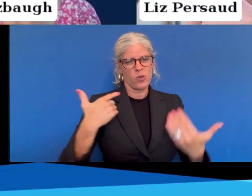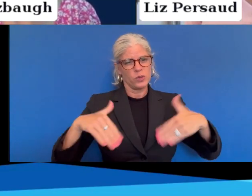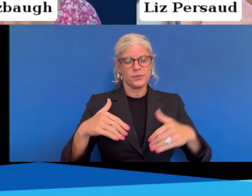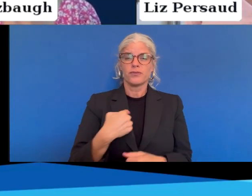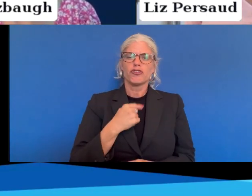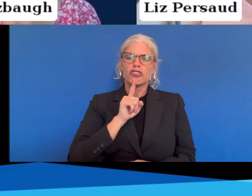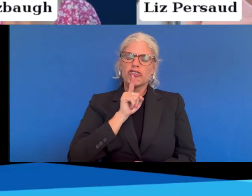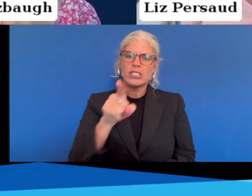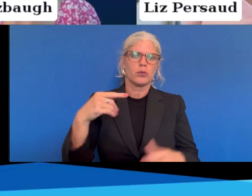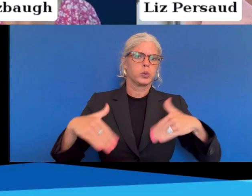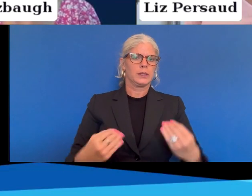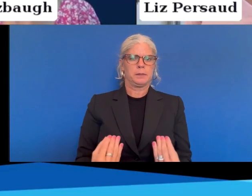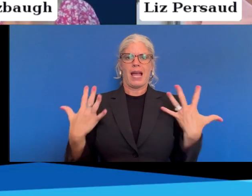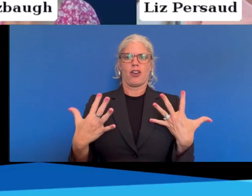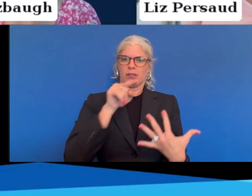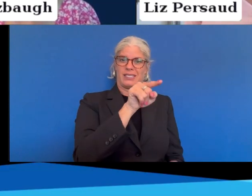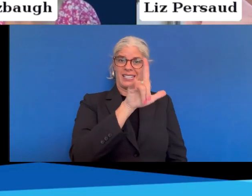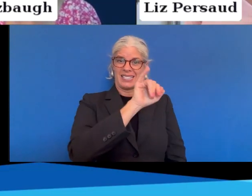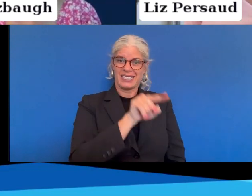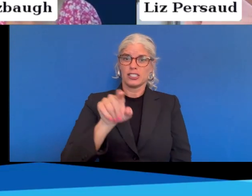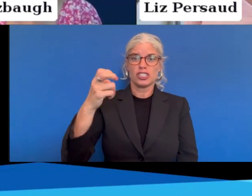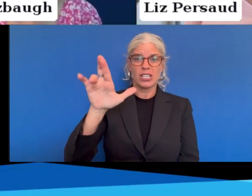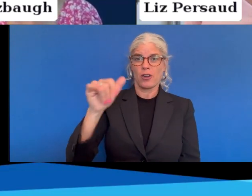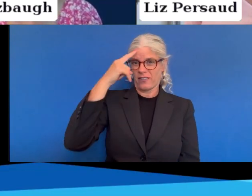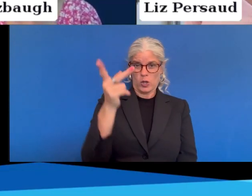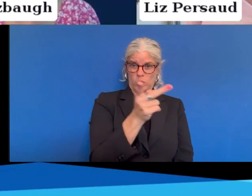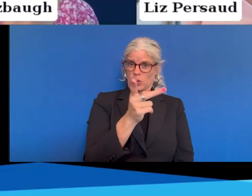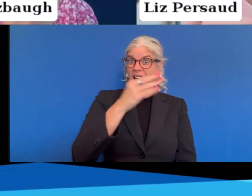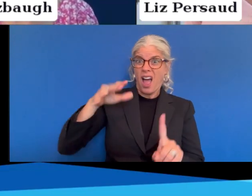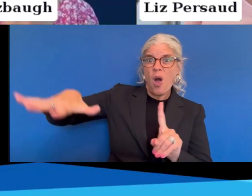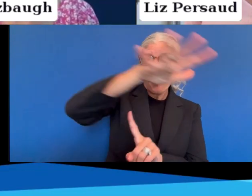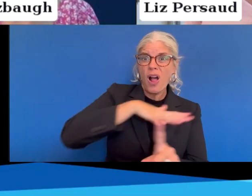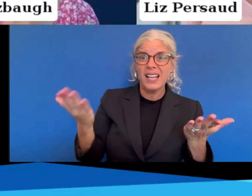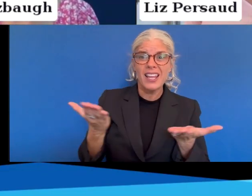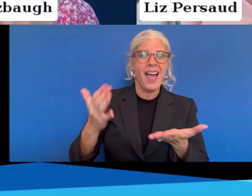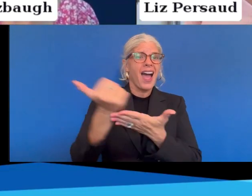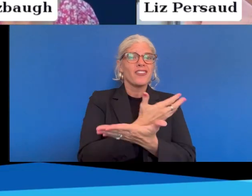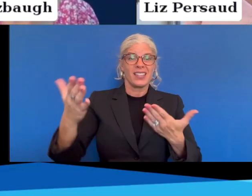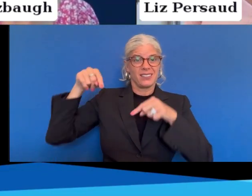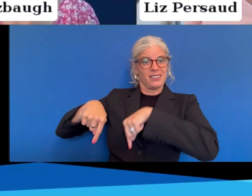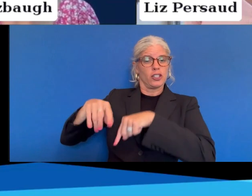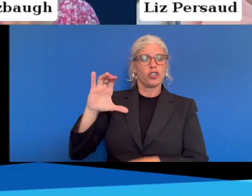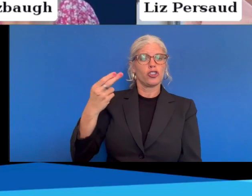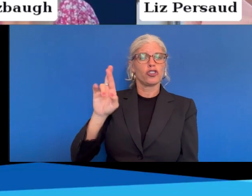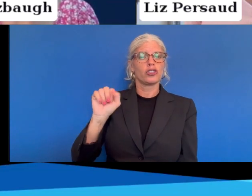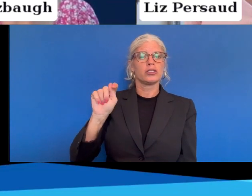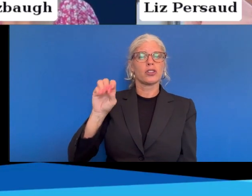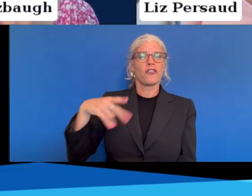currently have in current state, we make the entire world better, and we make it better for all of us. So I'm really